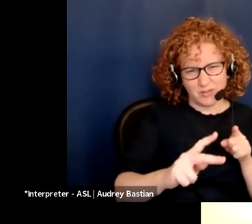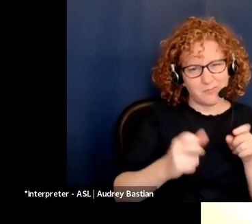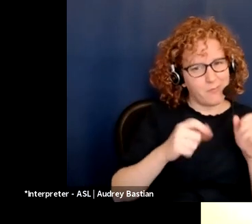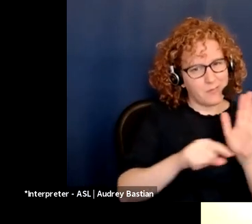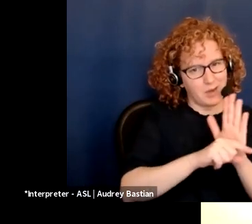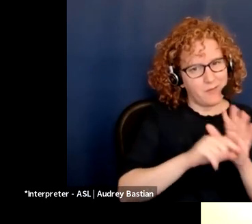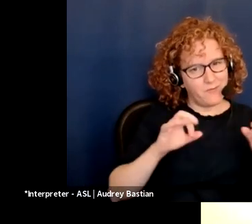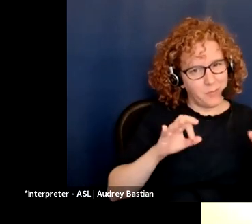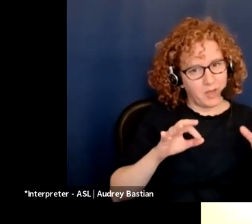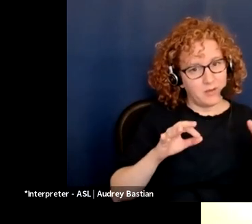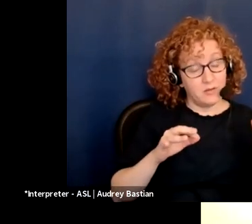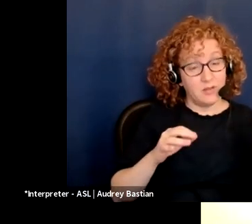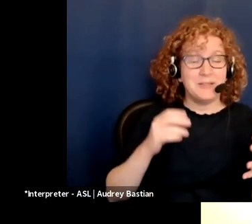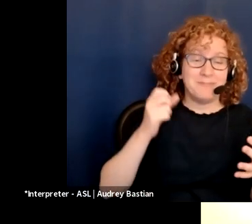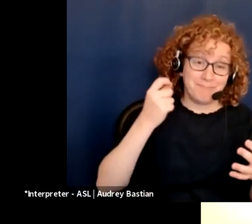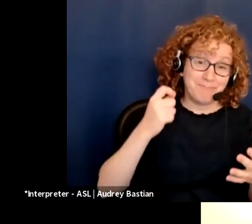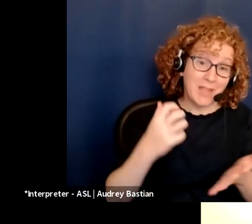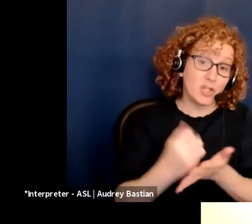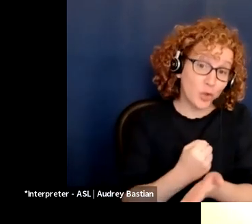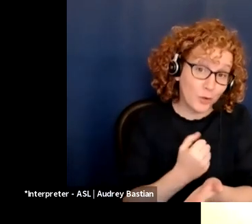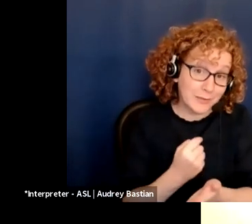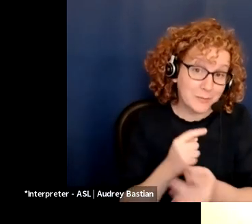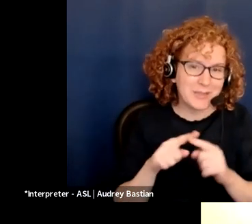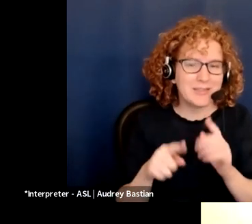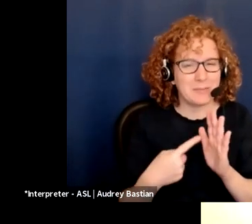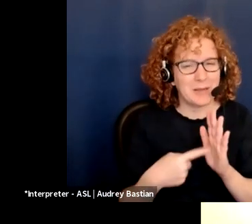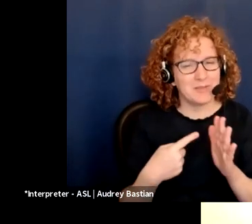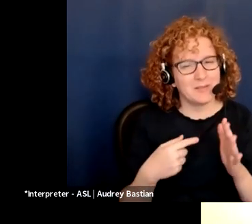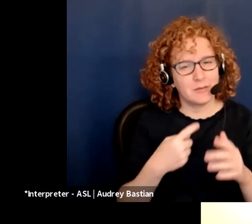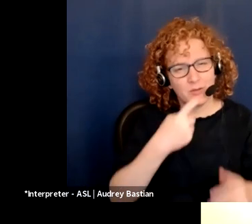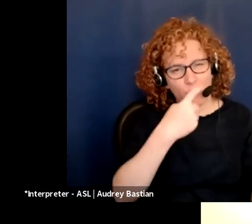Not necessarily undeservedly, but it's still kind of traumatic sometimes.